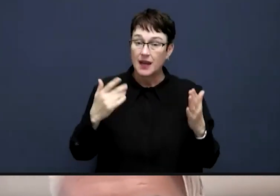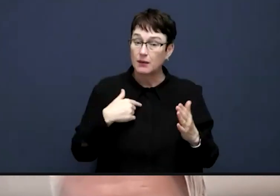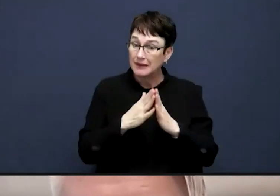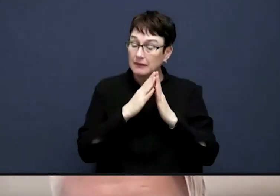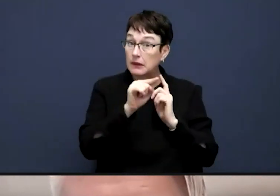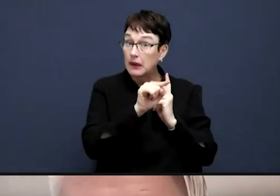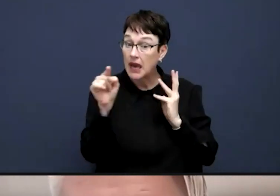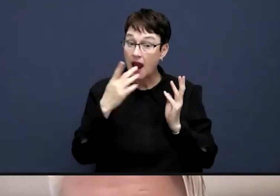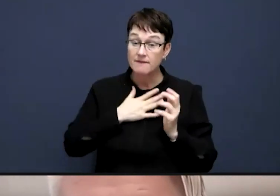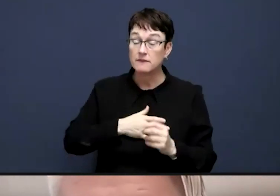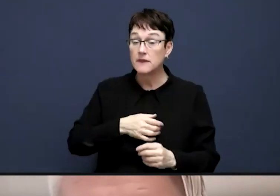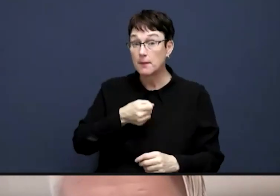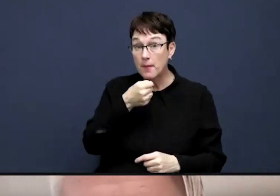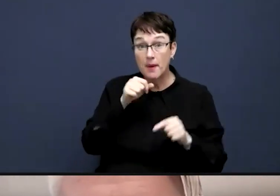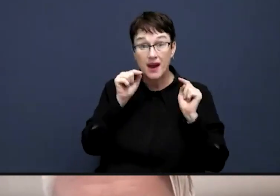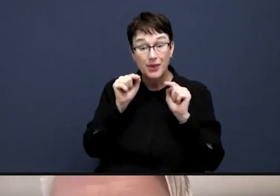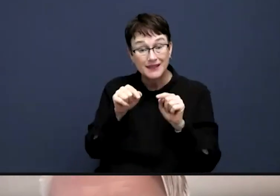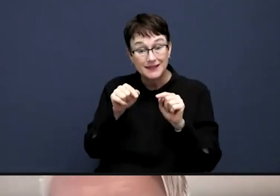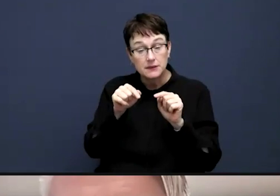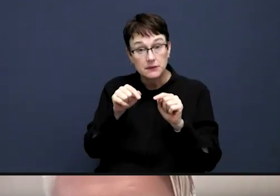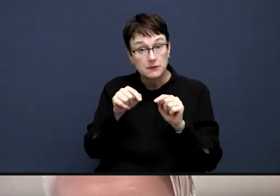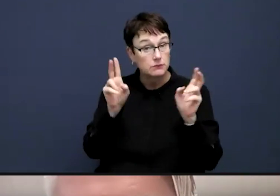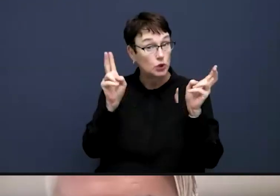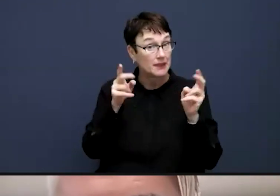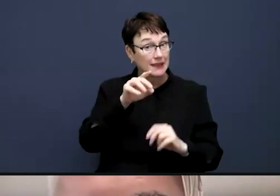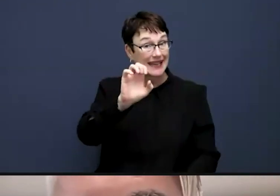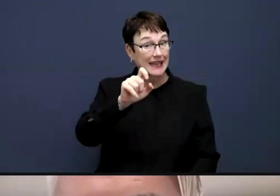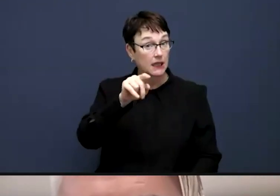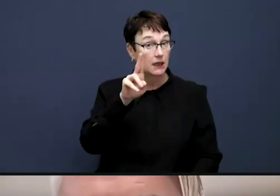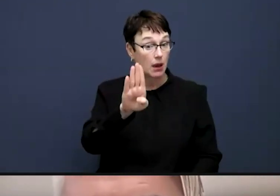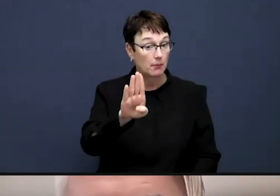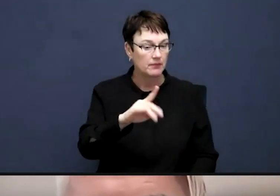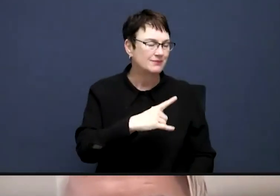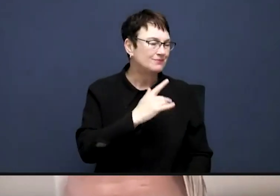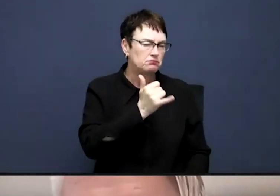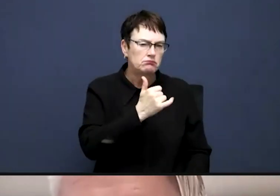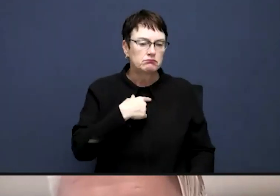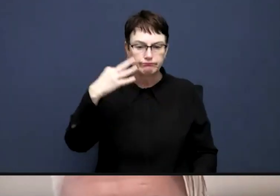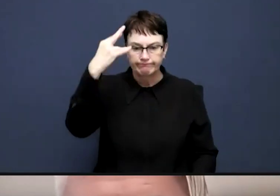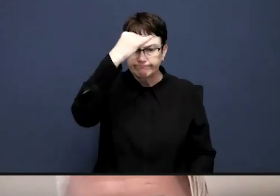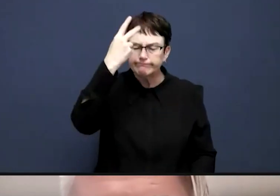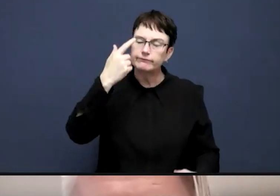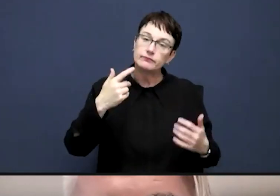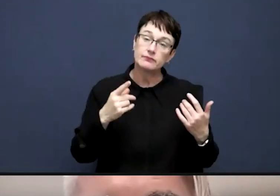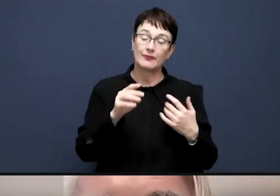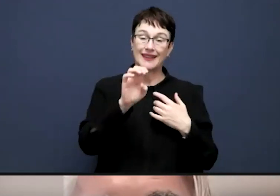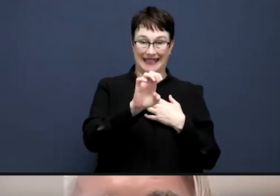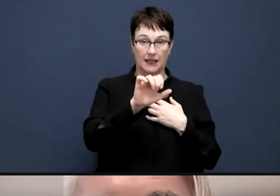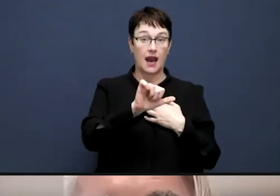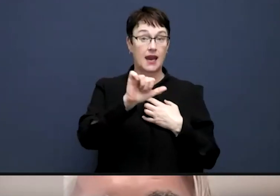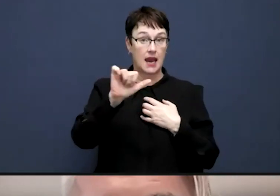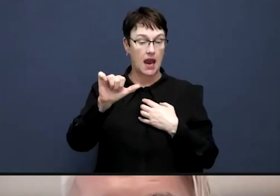I have a few thoughts on this. I've thought about this in terms of what kind of documentation formats we were doing for EAA. And I think one